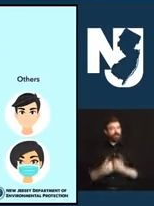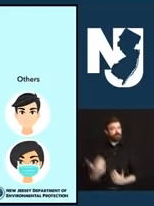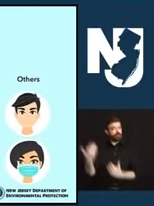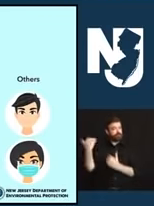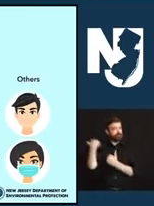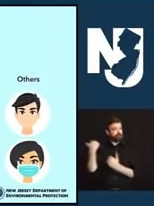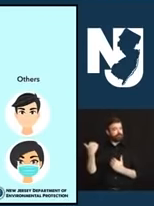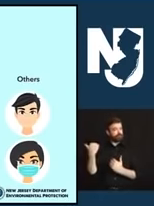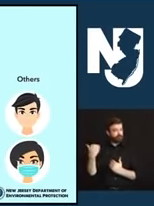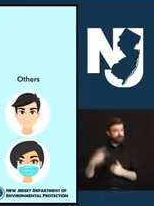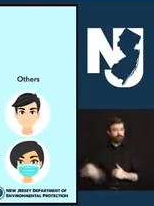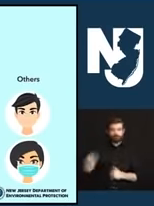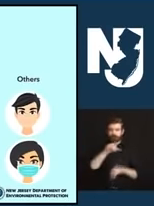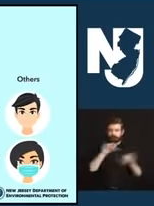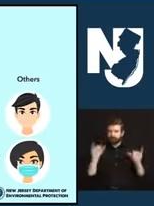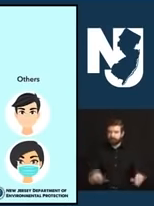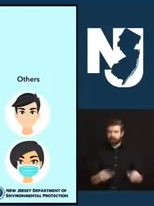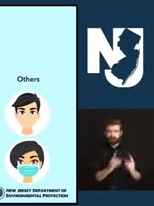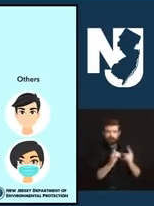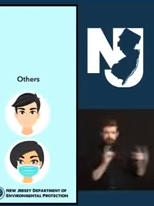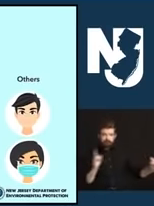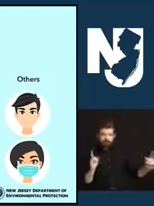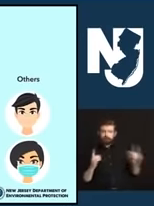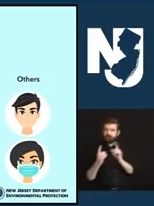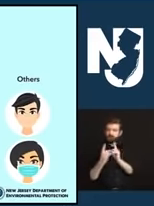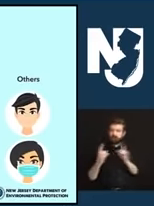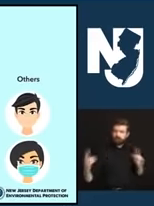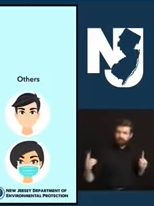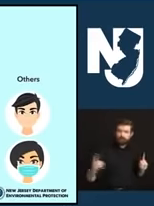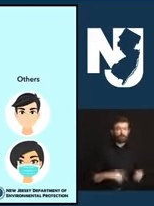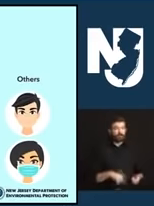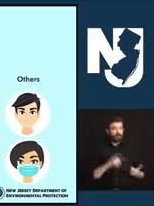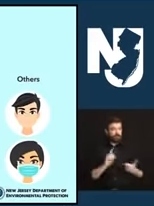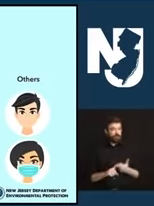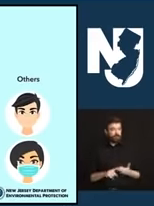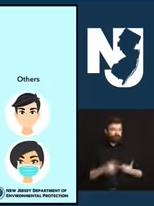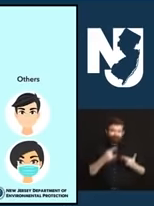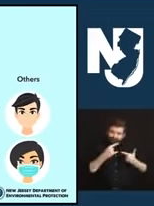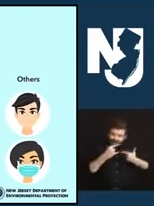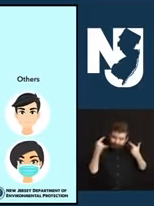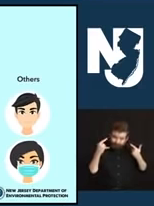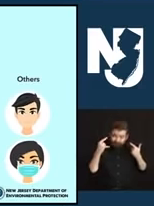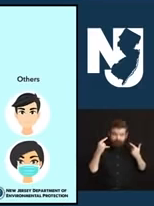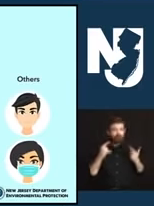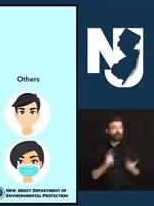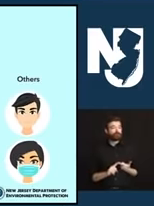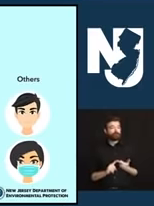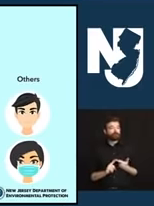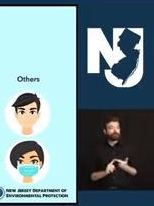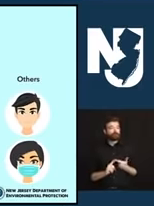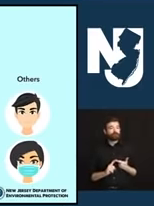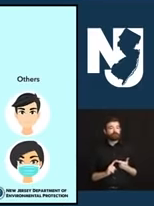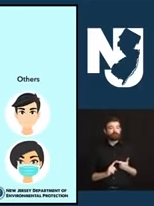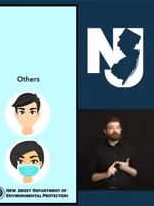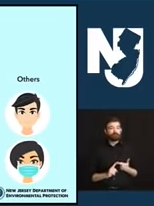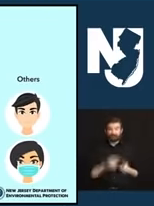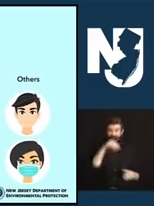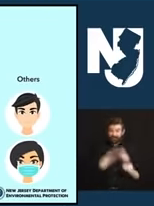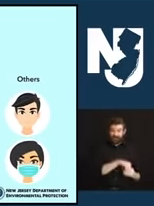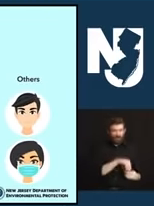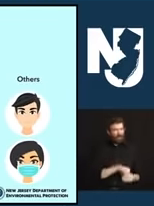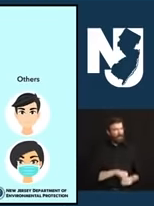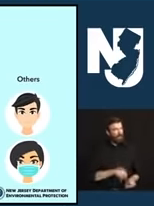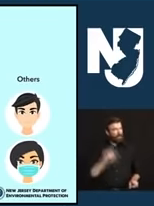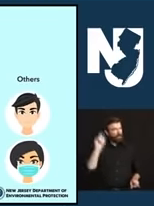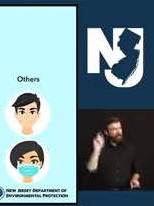social distancing. We must continue to wear our face coverings, especially whenever we're indoors and when we can't keep